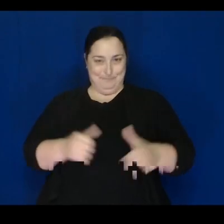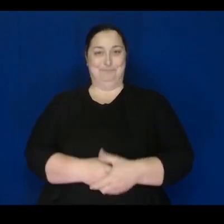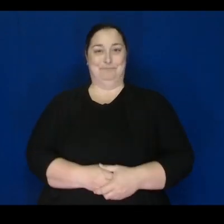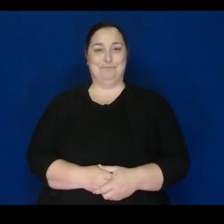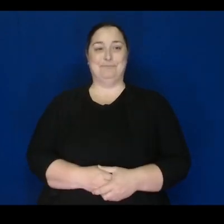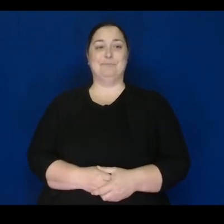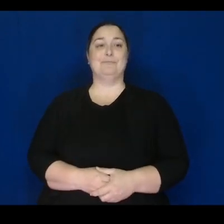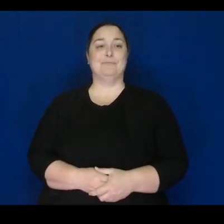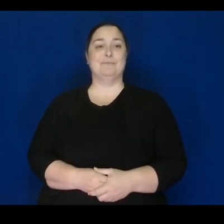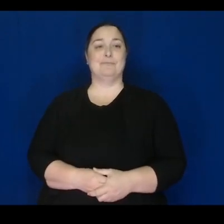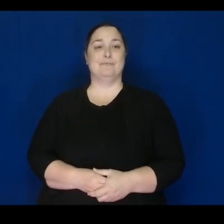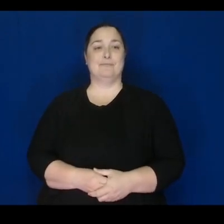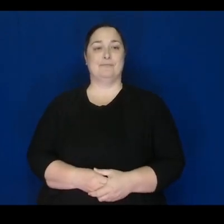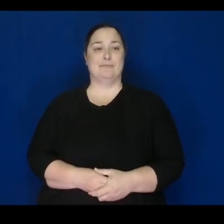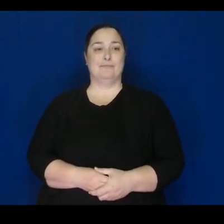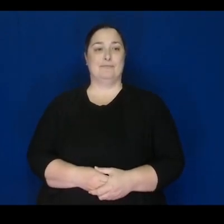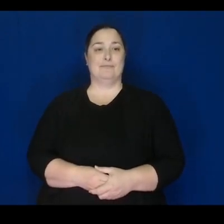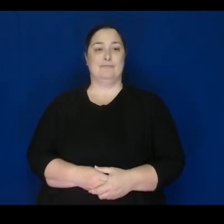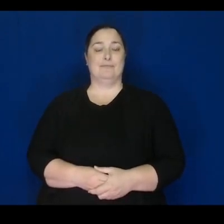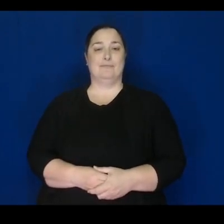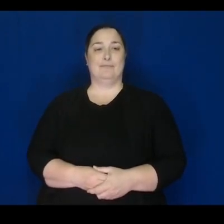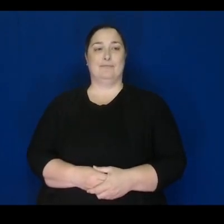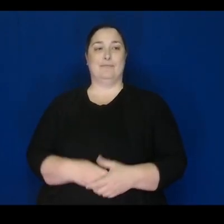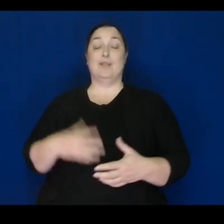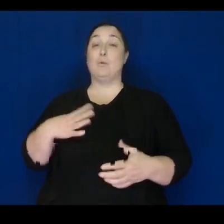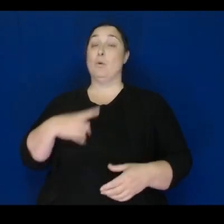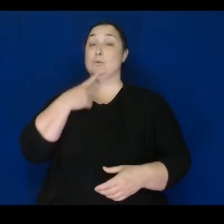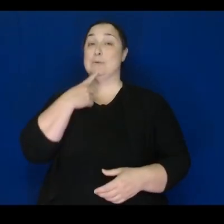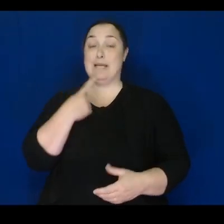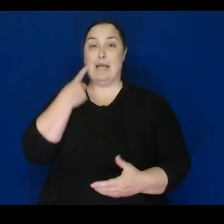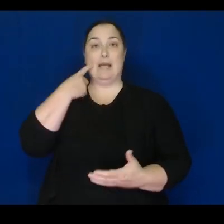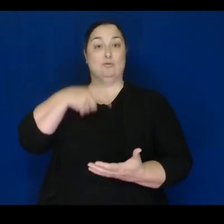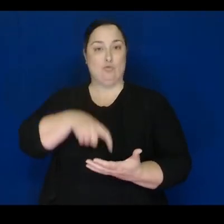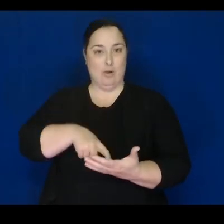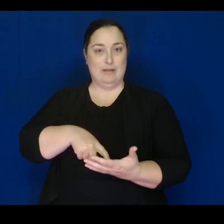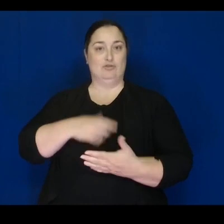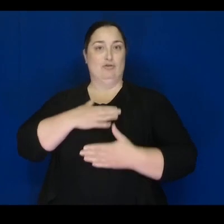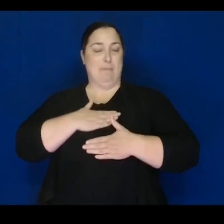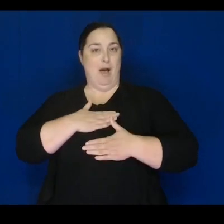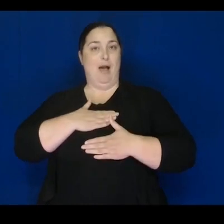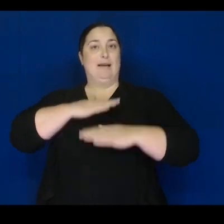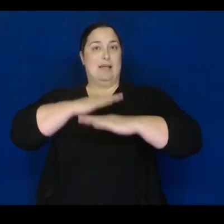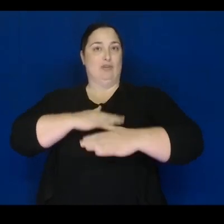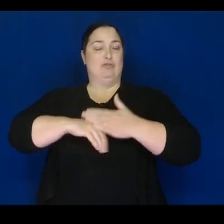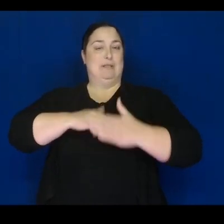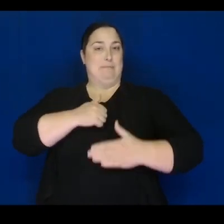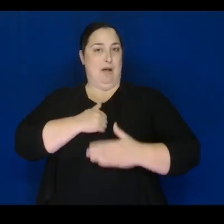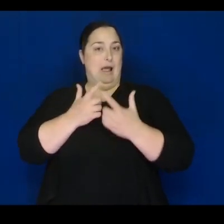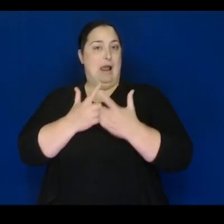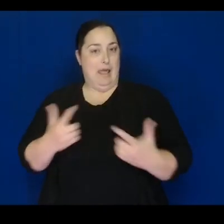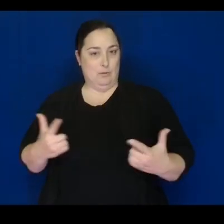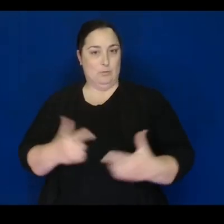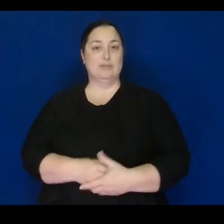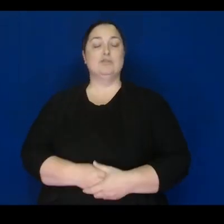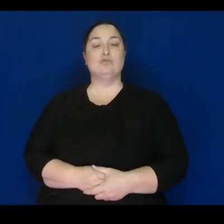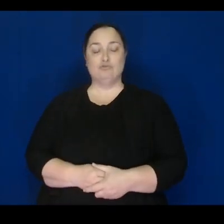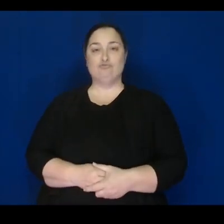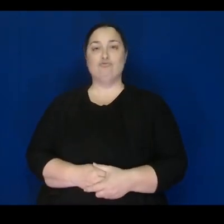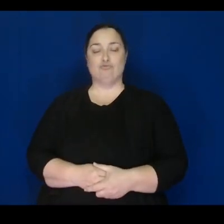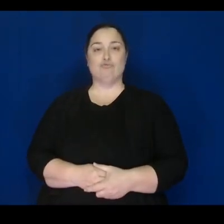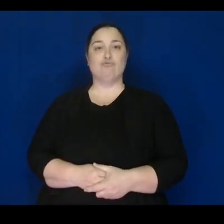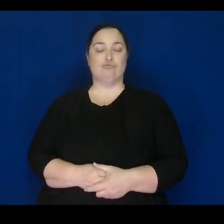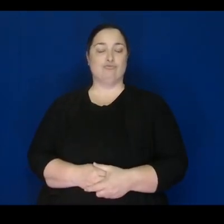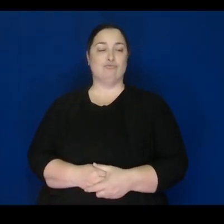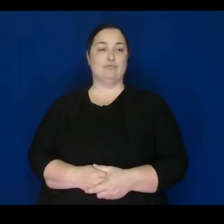So I'd like to say an acknowledgement of country in my language. So Kujiku,